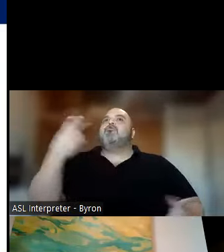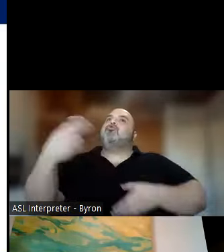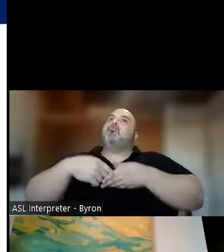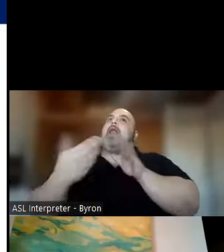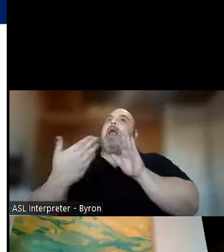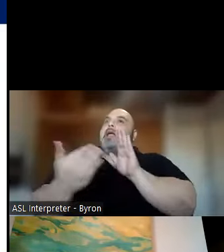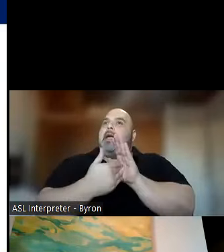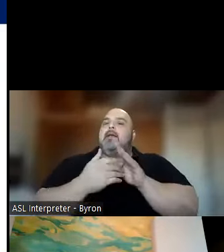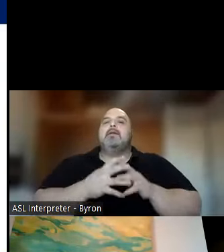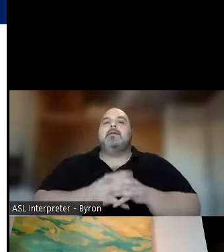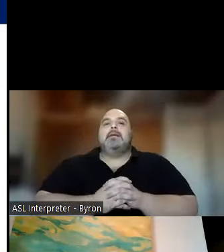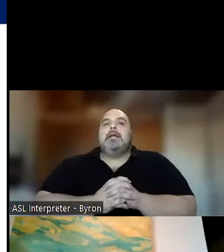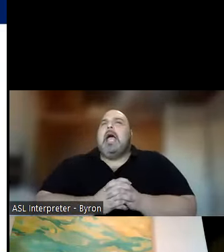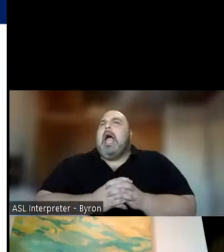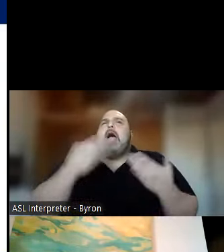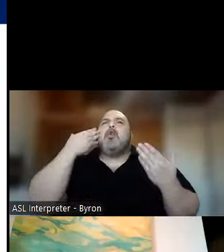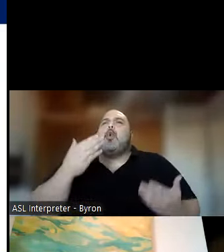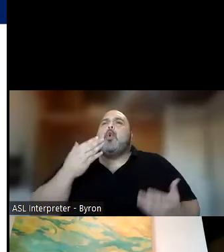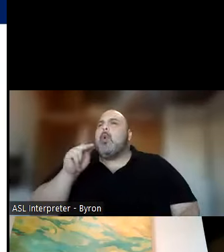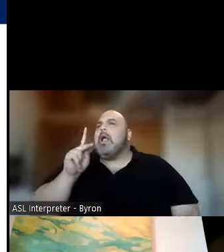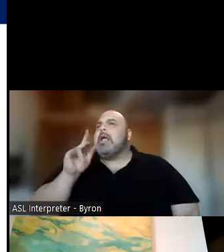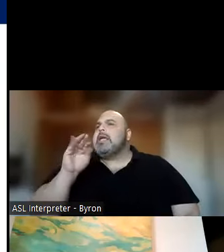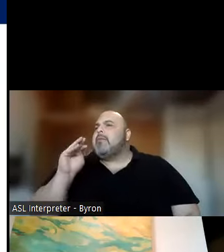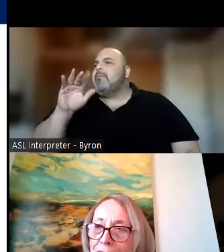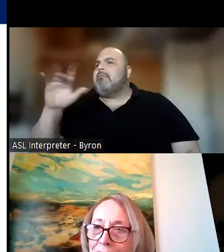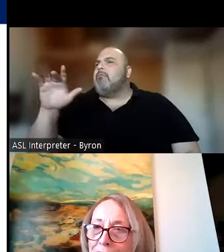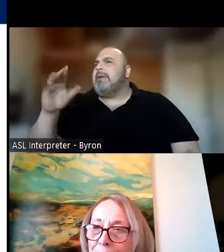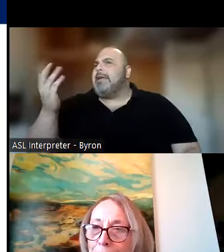again. I don't know, is Kim McCoy-Wade here yet?